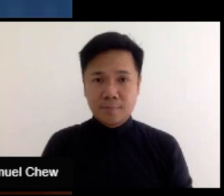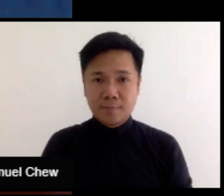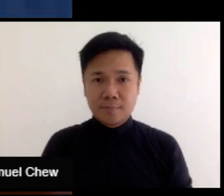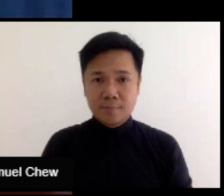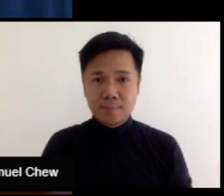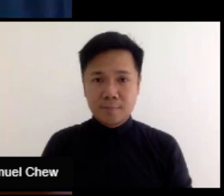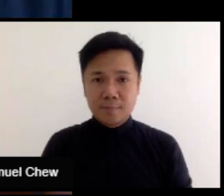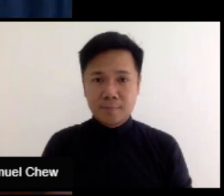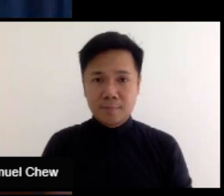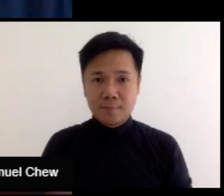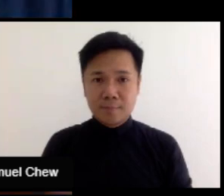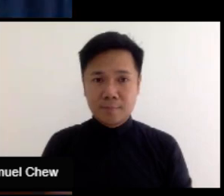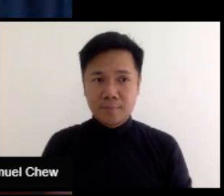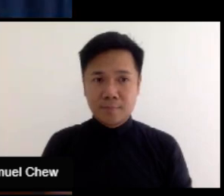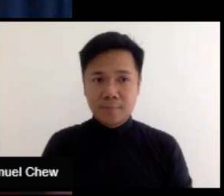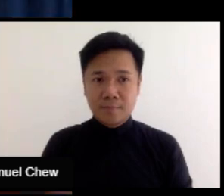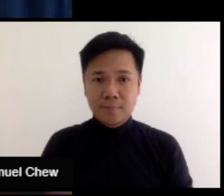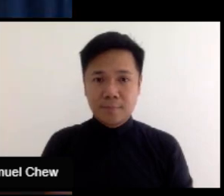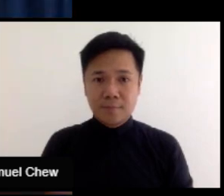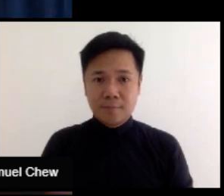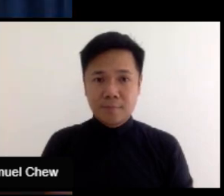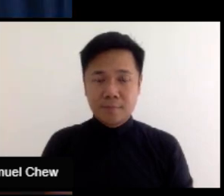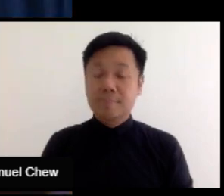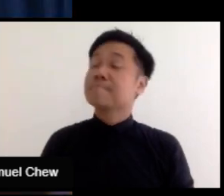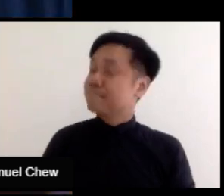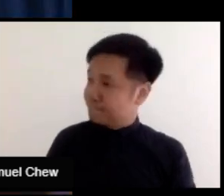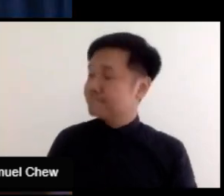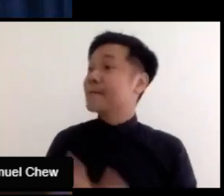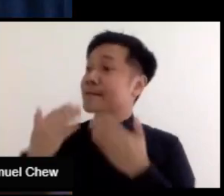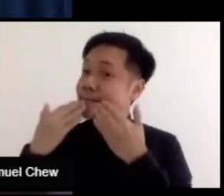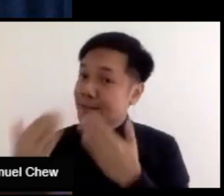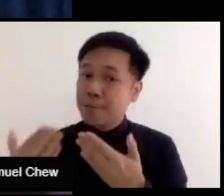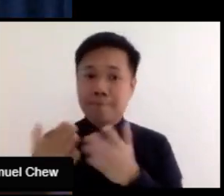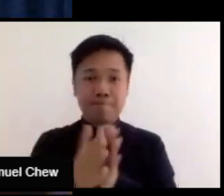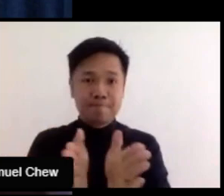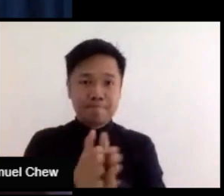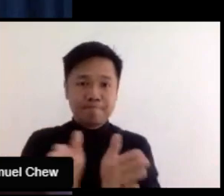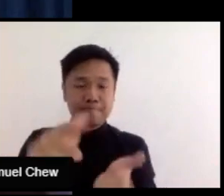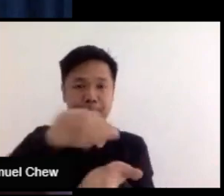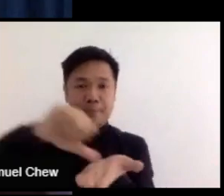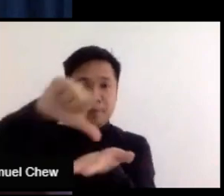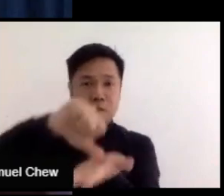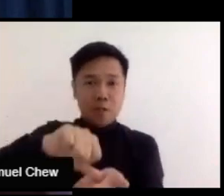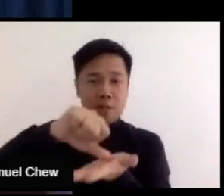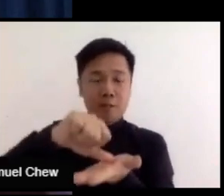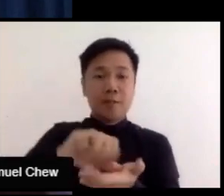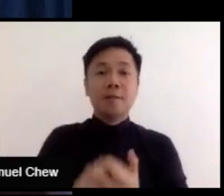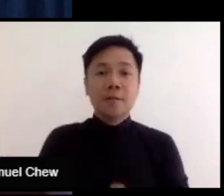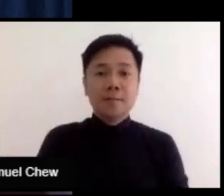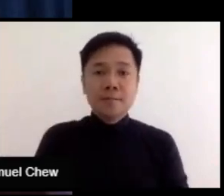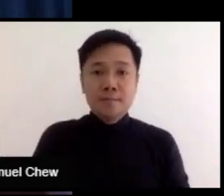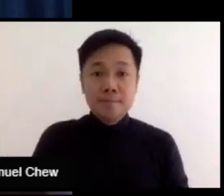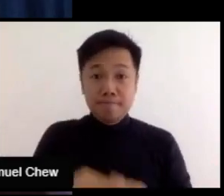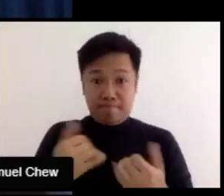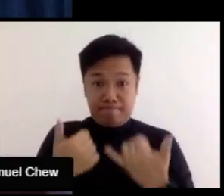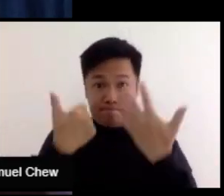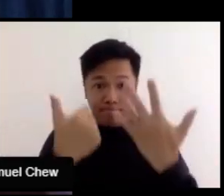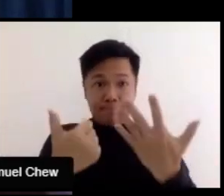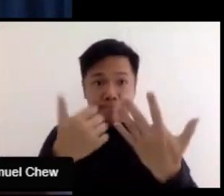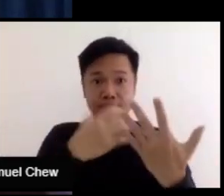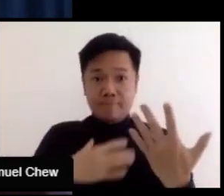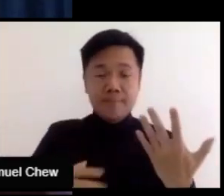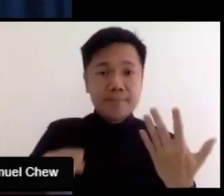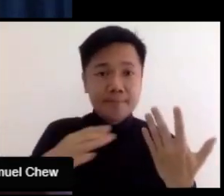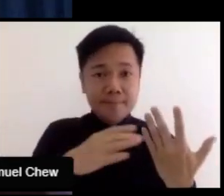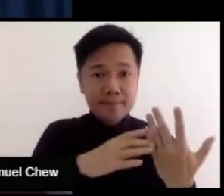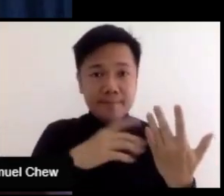Need to read the explanation position of Iran for the report of the 6th session of the Committee